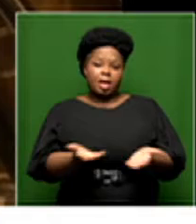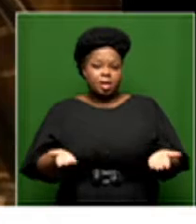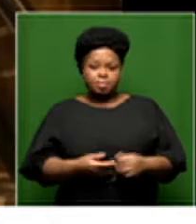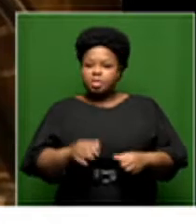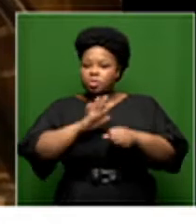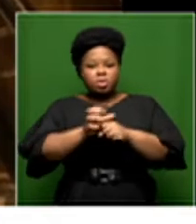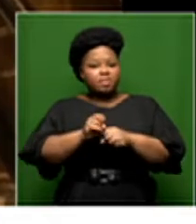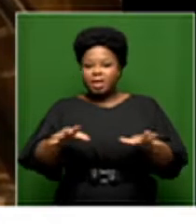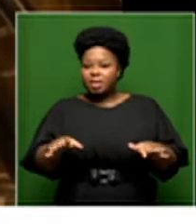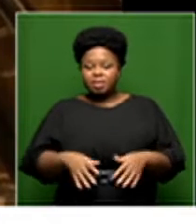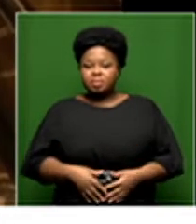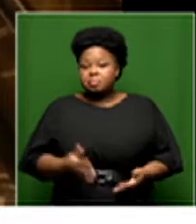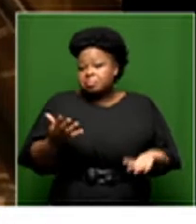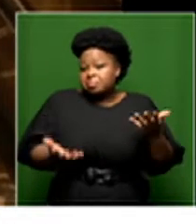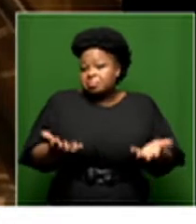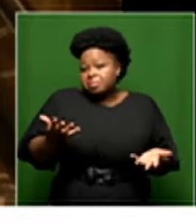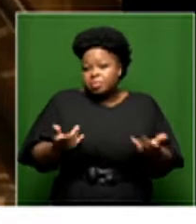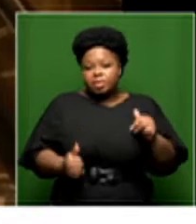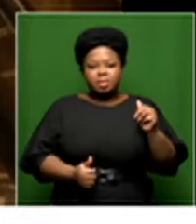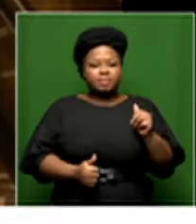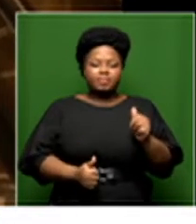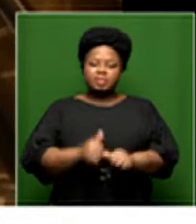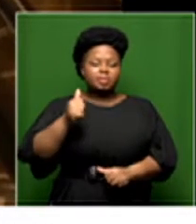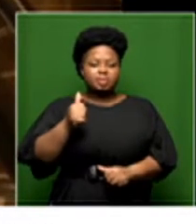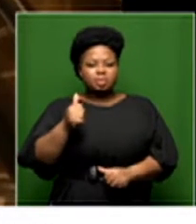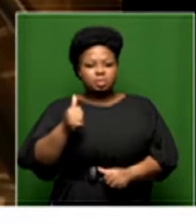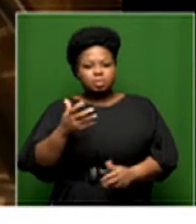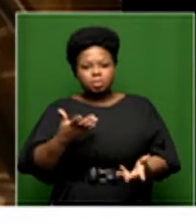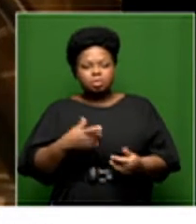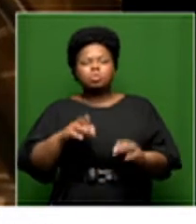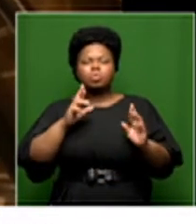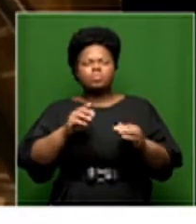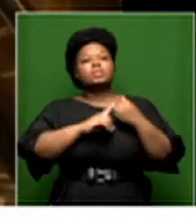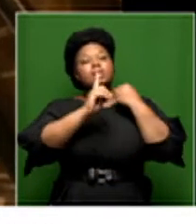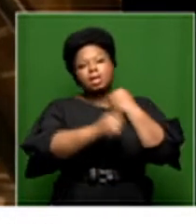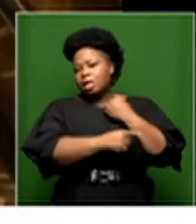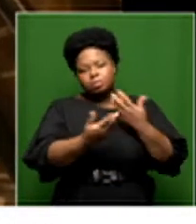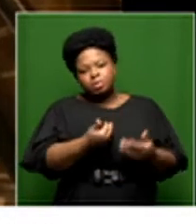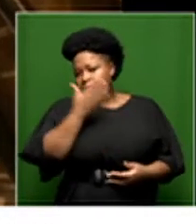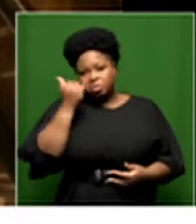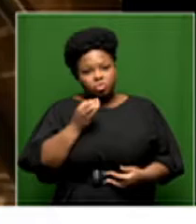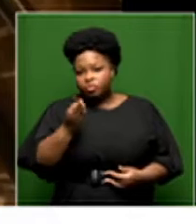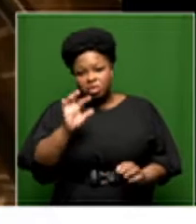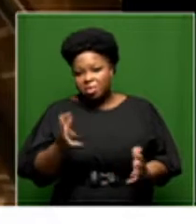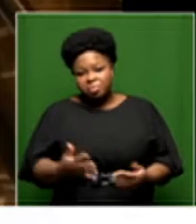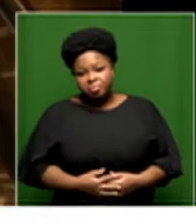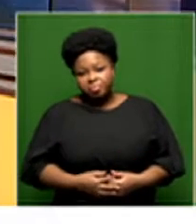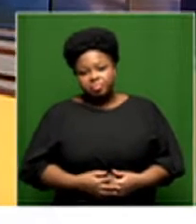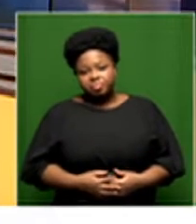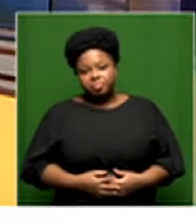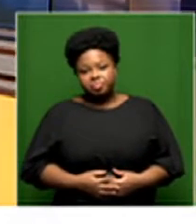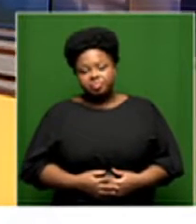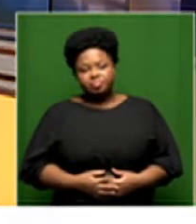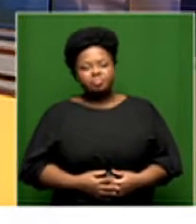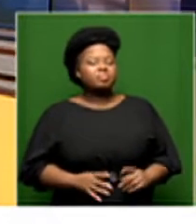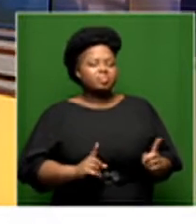the coronavirus pandemic may be the first. Hopefully it's the last, but we don't know what the future holds.